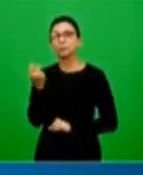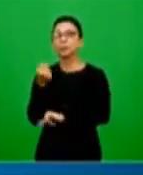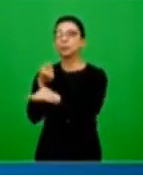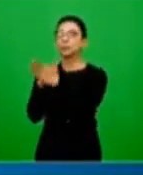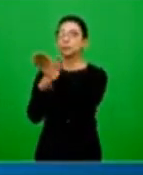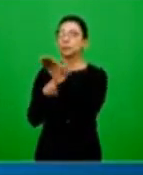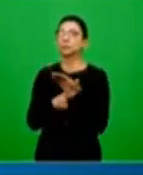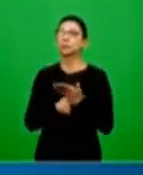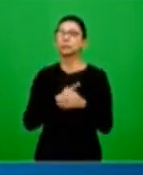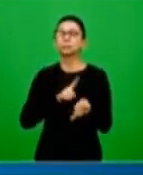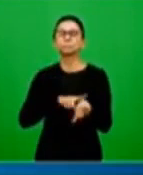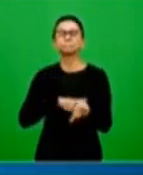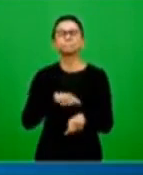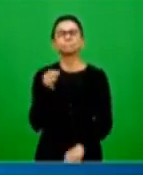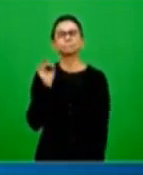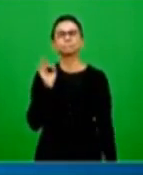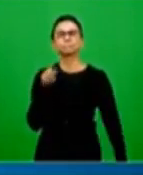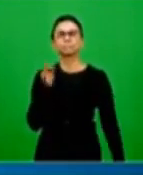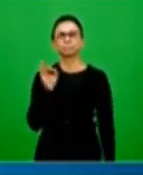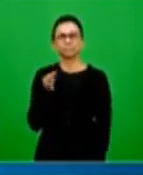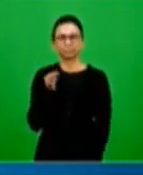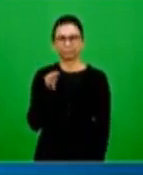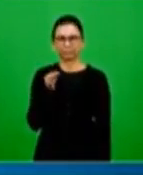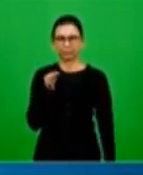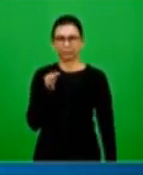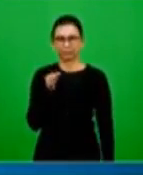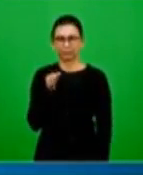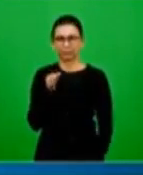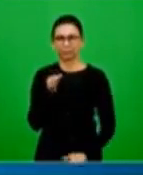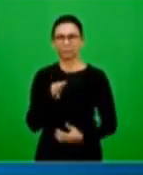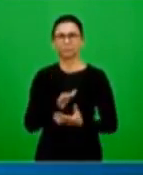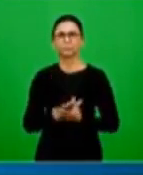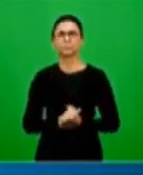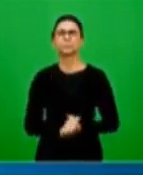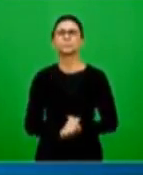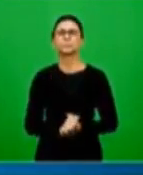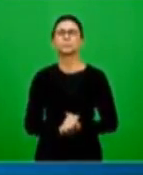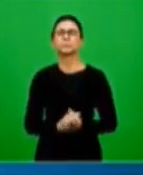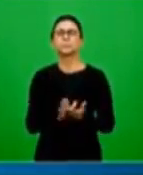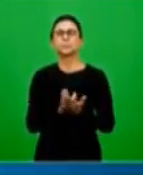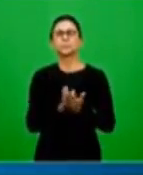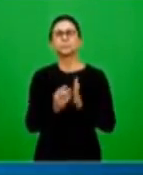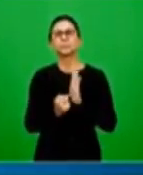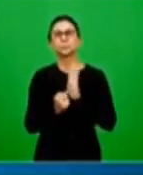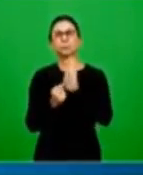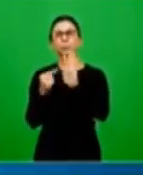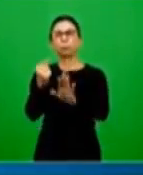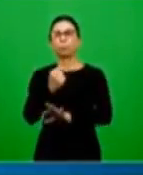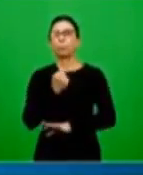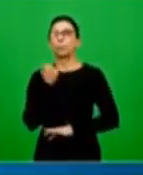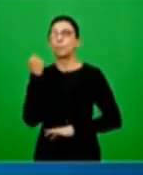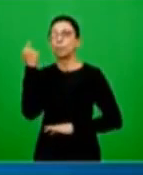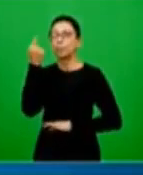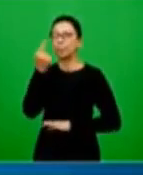grace to help us in our time of need. Says the word of the Lord.